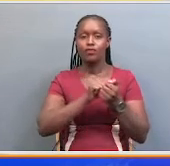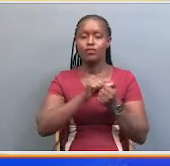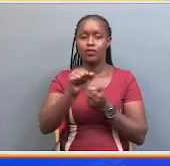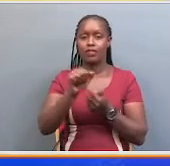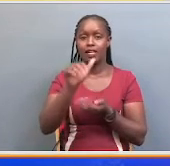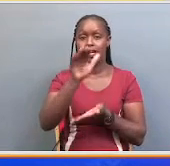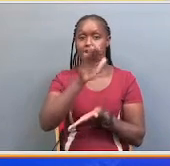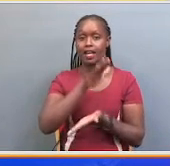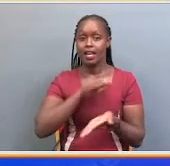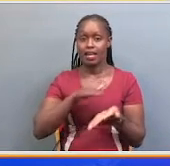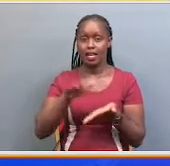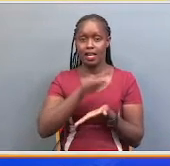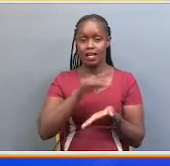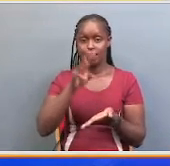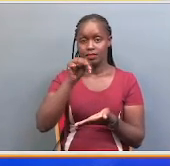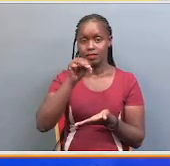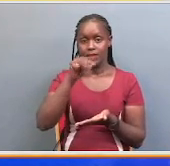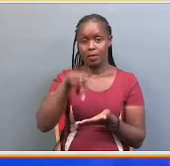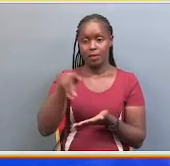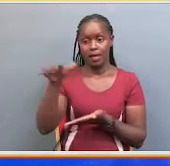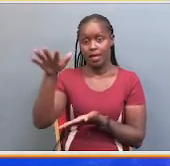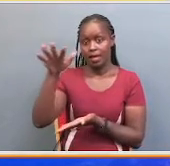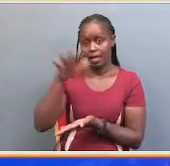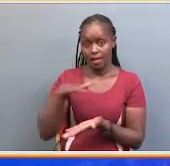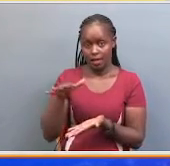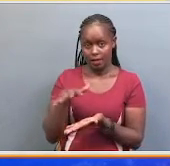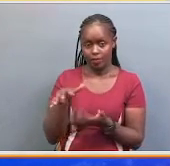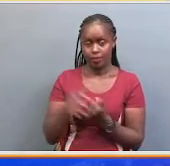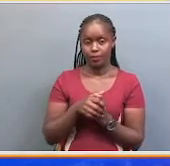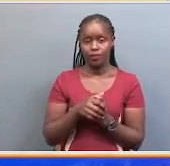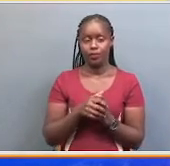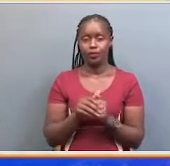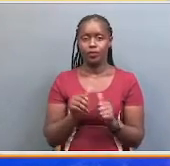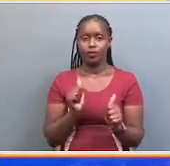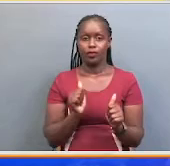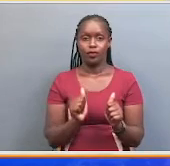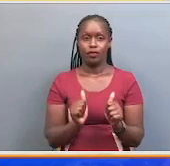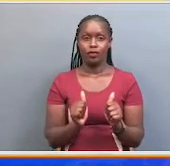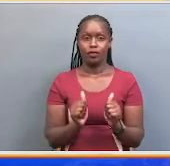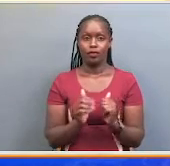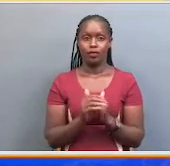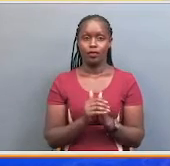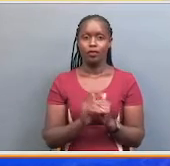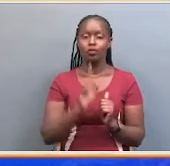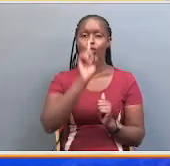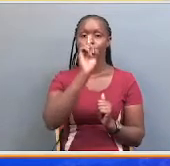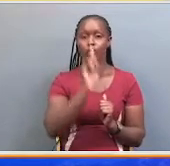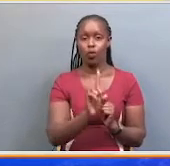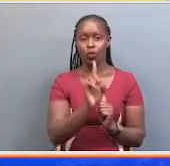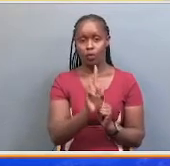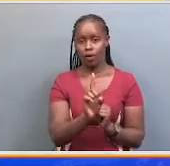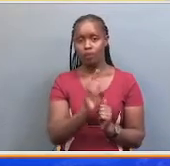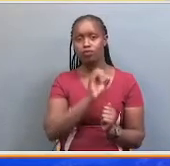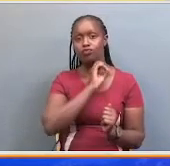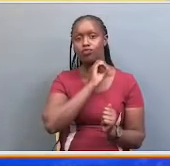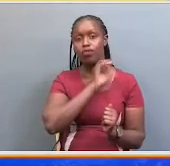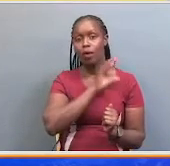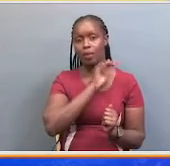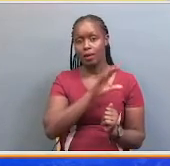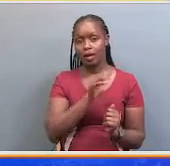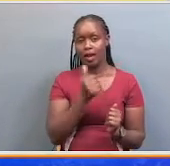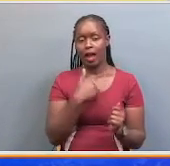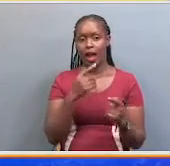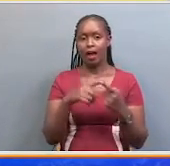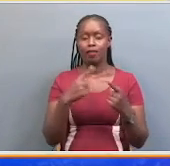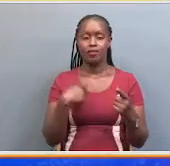areas, Member of Parliament, of which one of the complaints has been